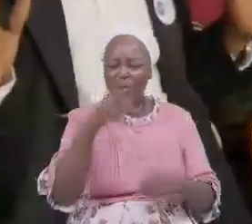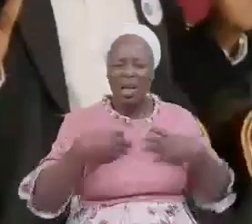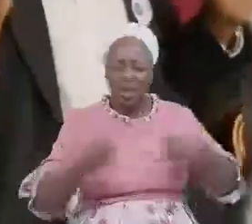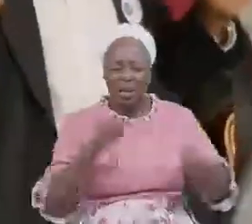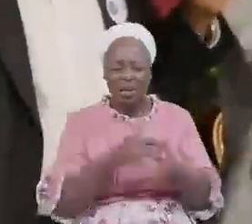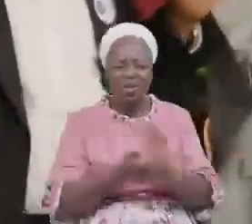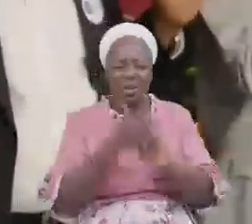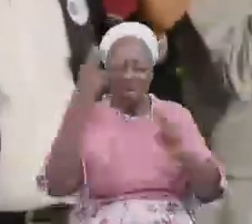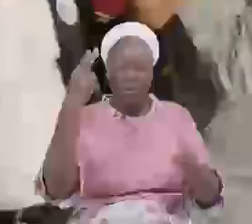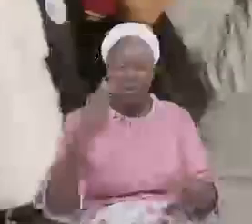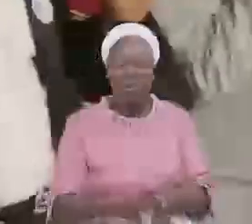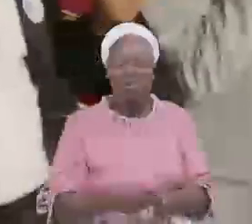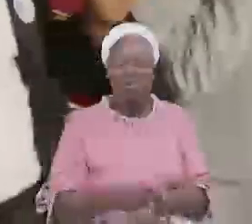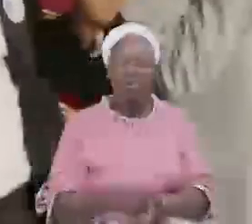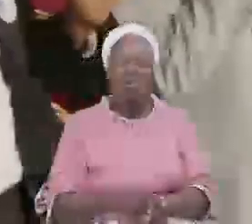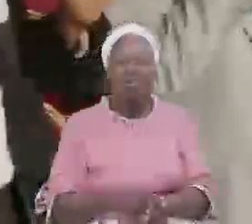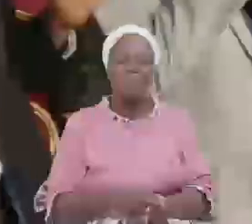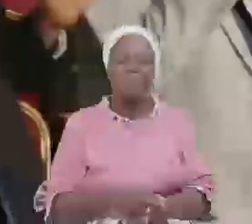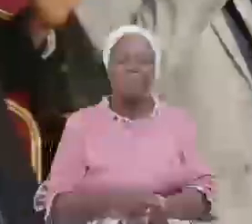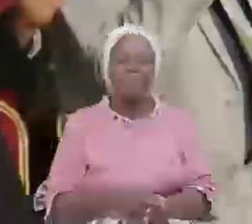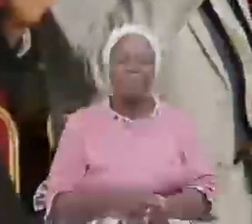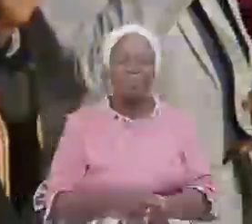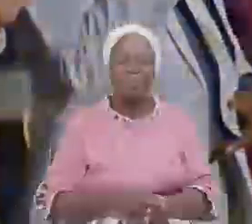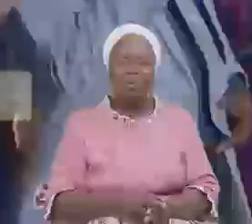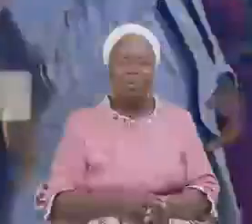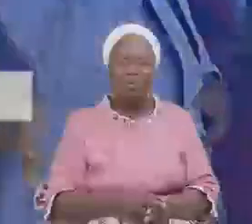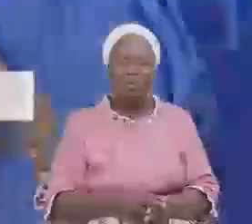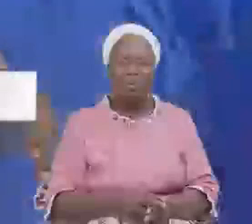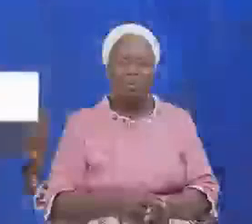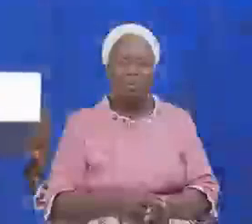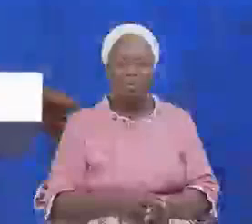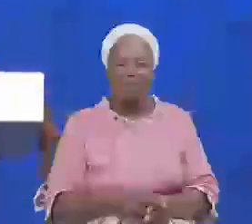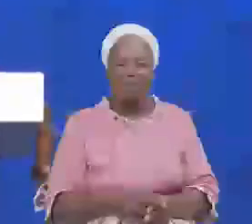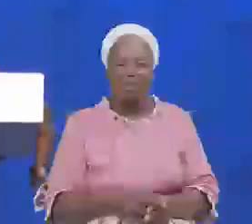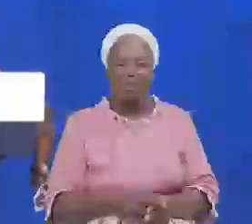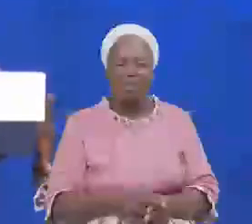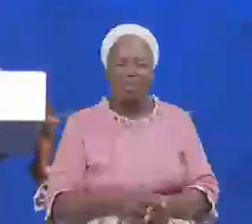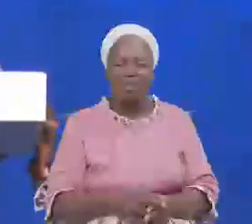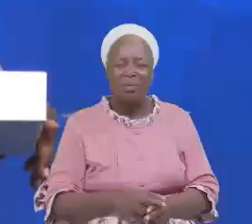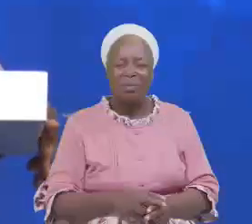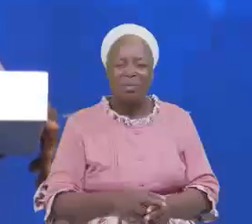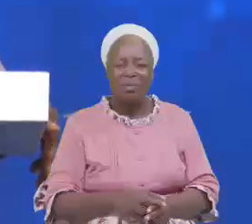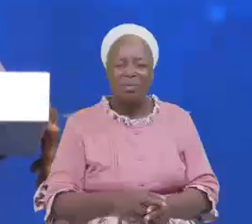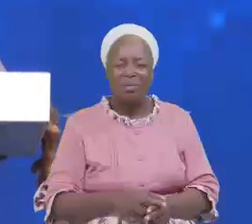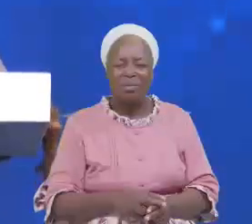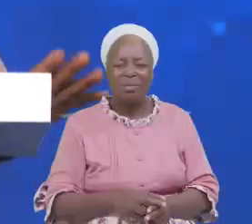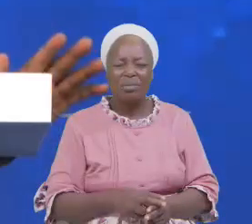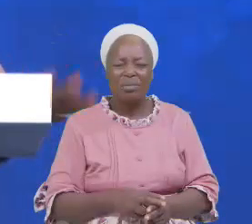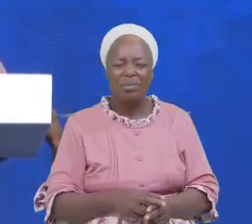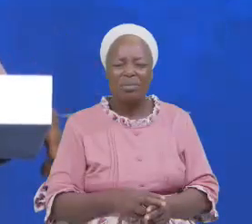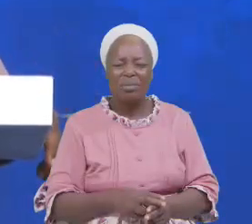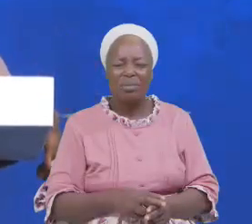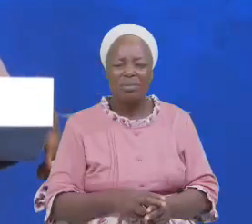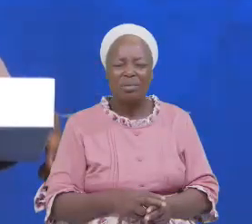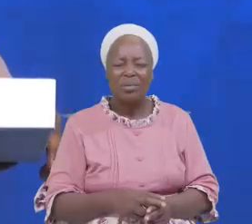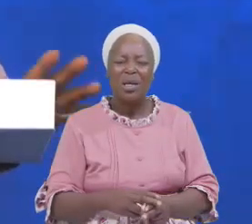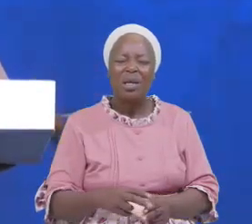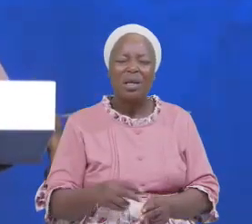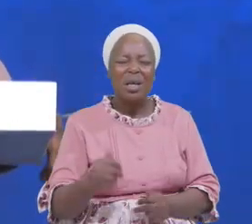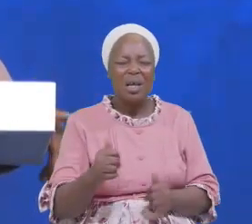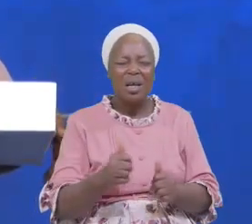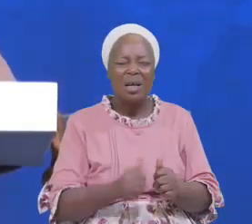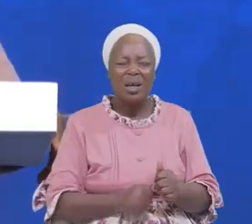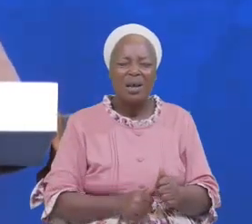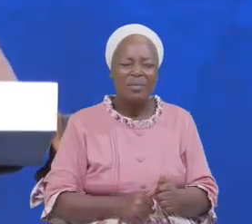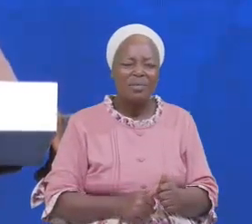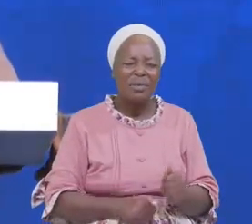name. every manner of sickness, every kind